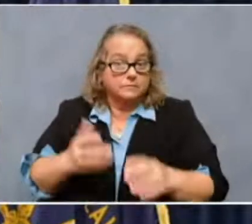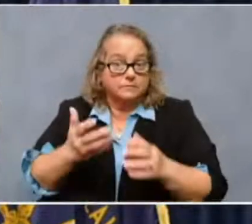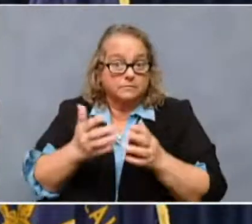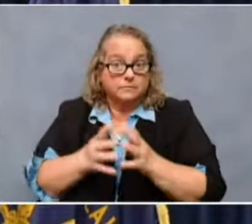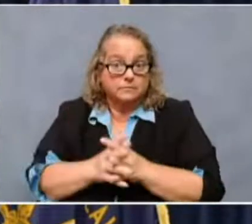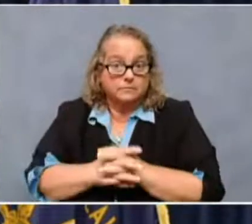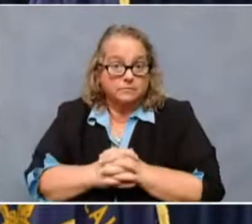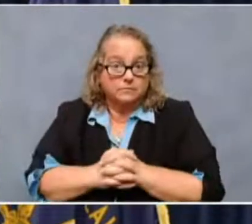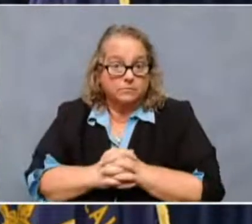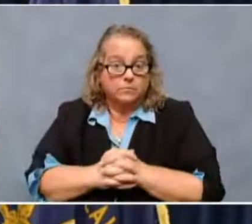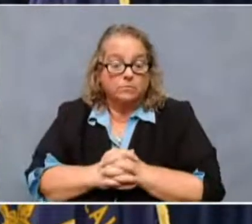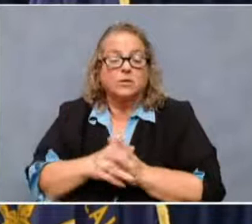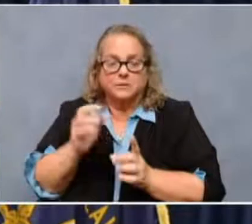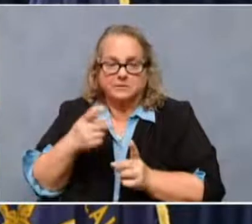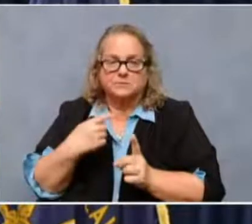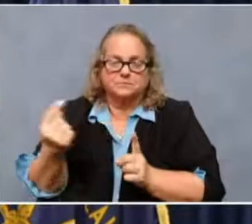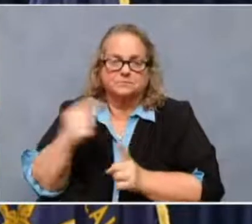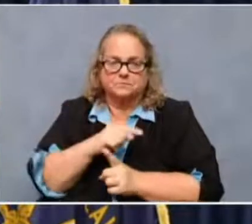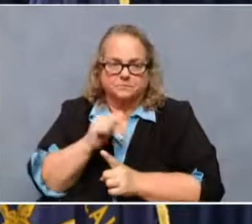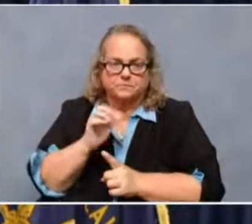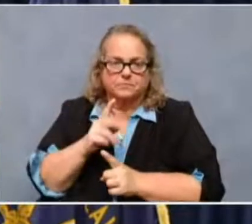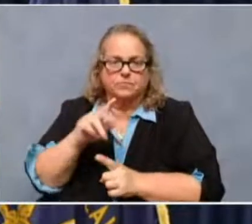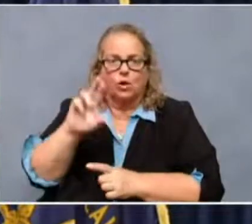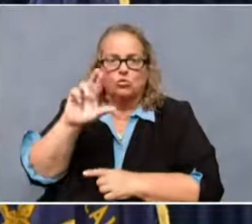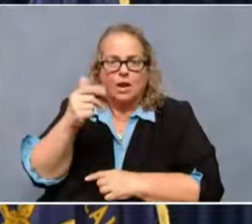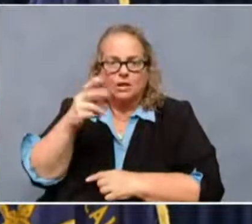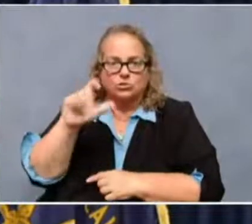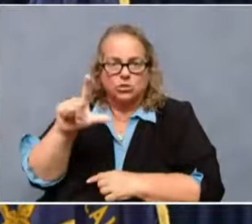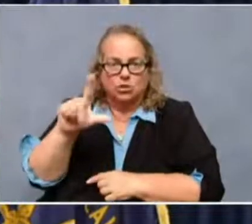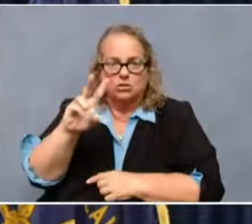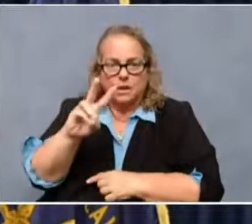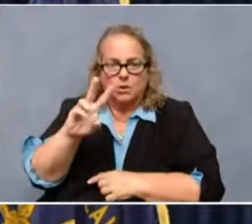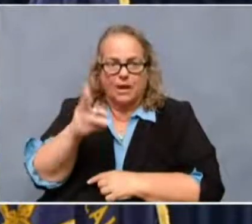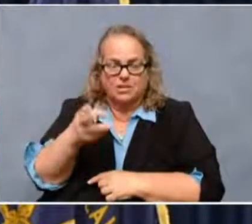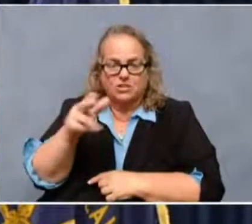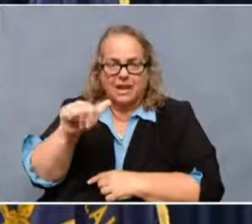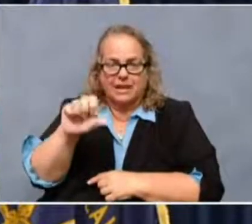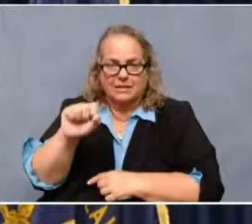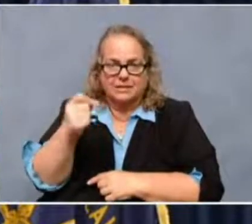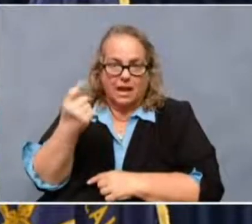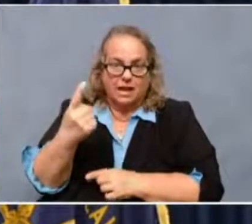I'll come back to Kristen. Rachel Droz, WHAS 11.